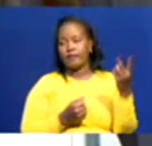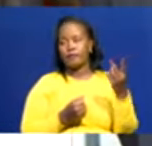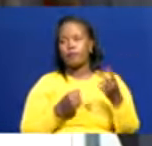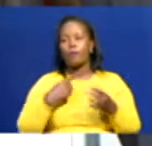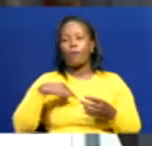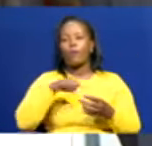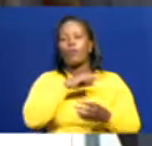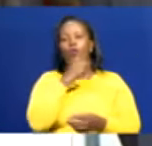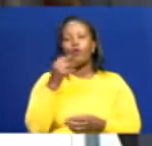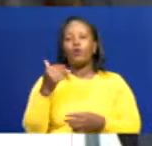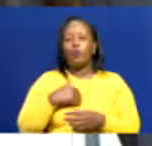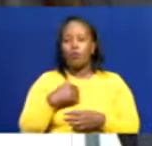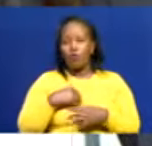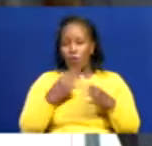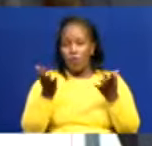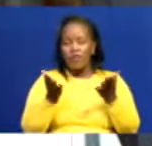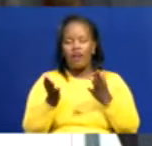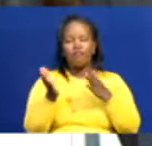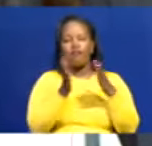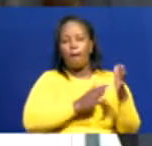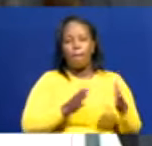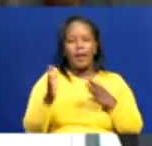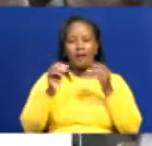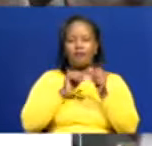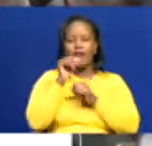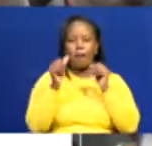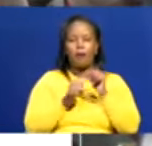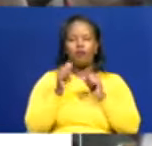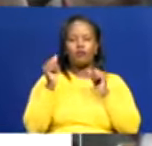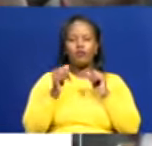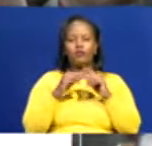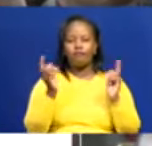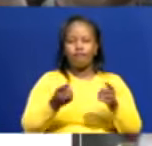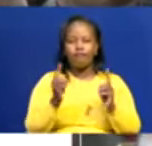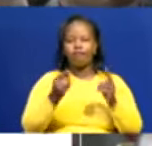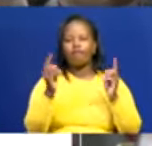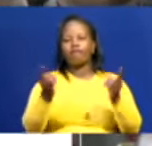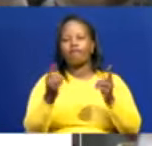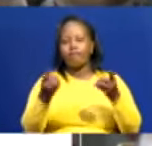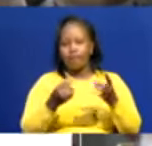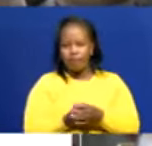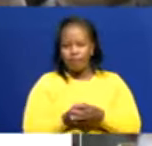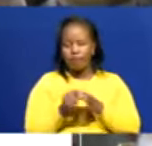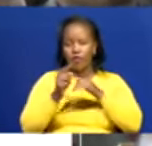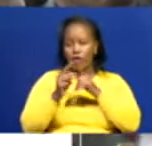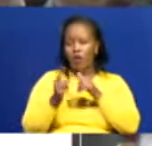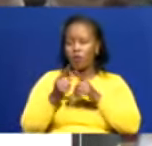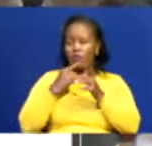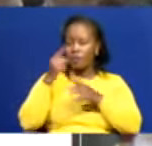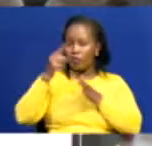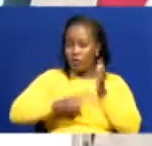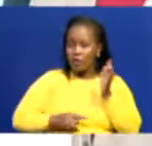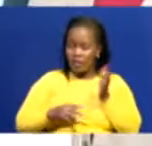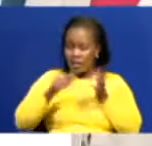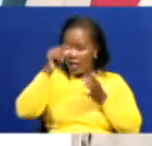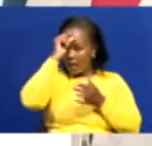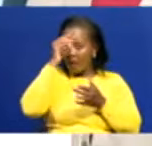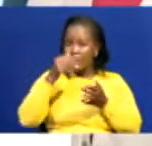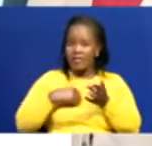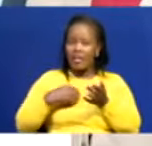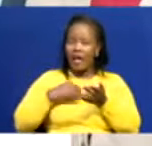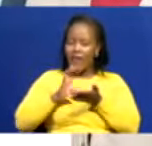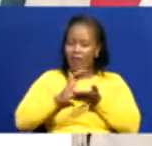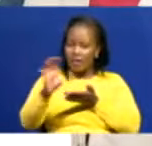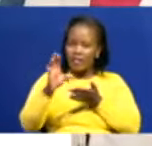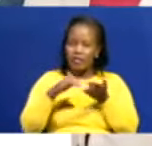tumeweka vile vile mpango kwa mambo ya ufugaji. Additionally, the president stated his government has allocated more